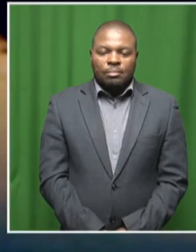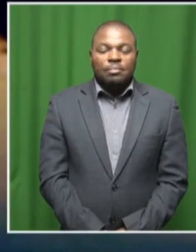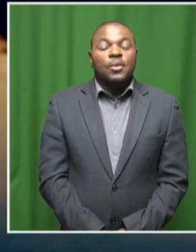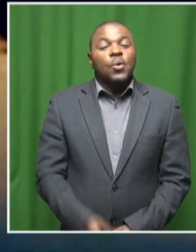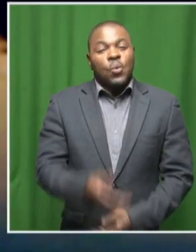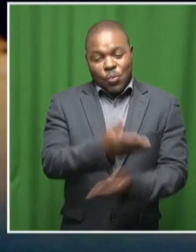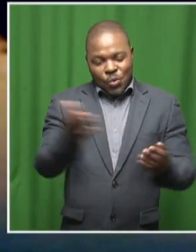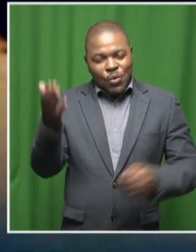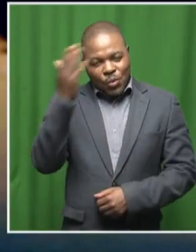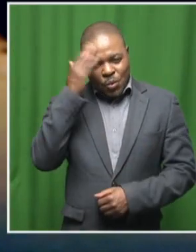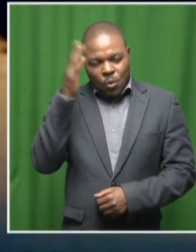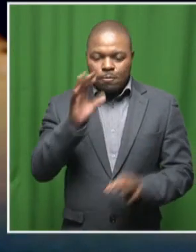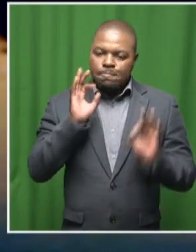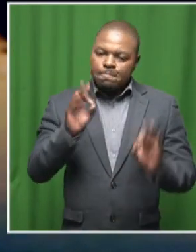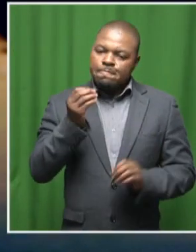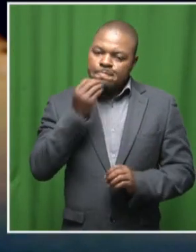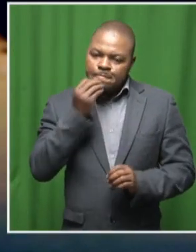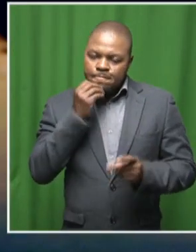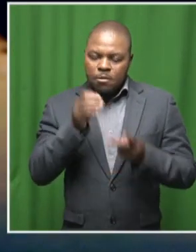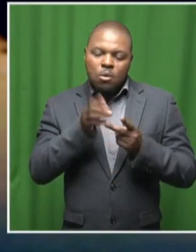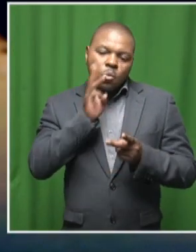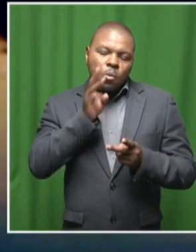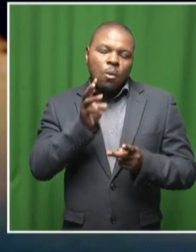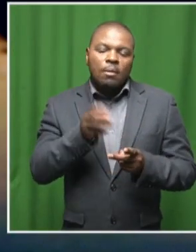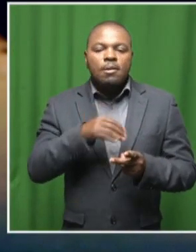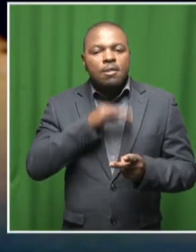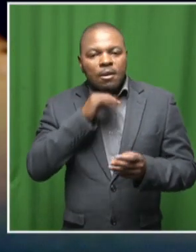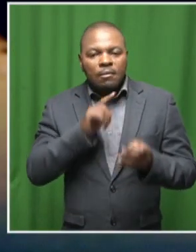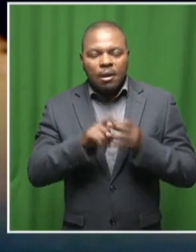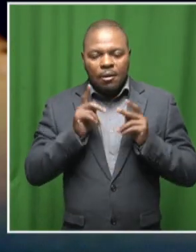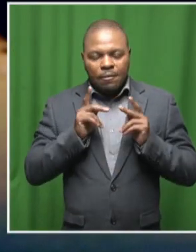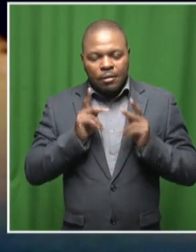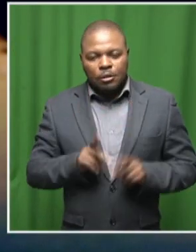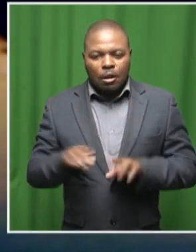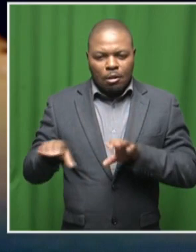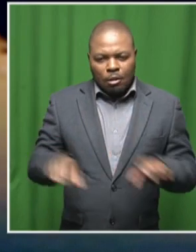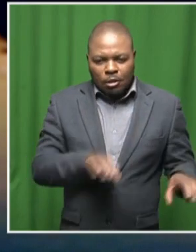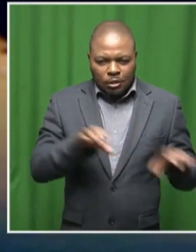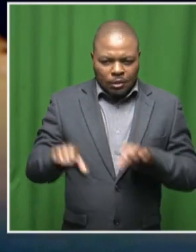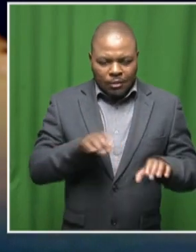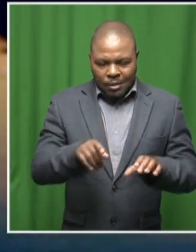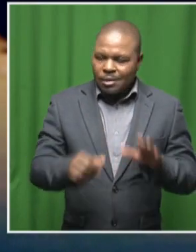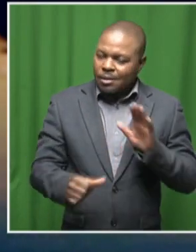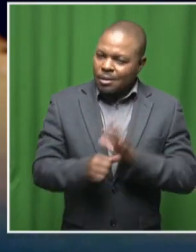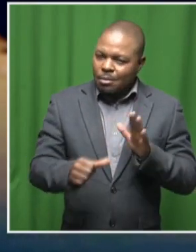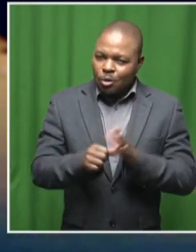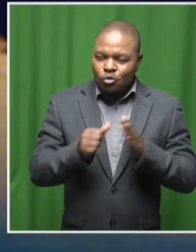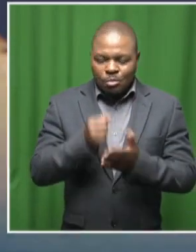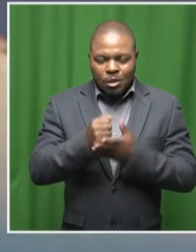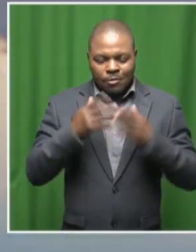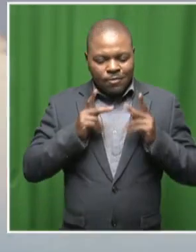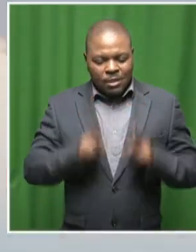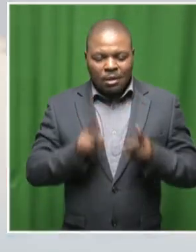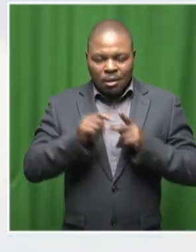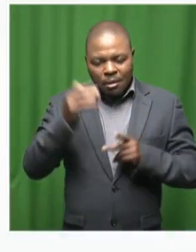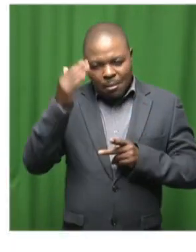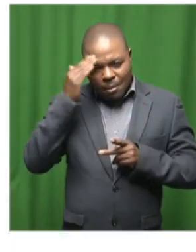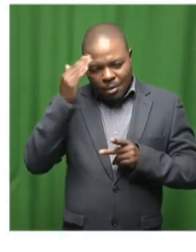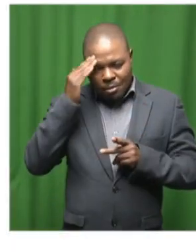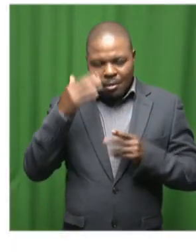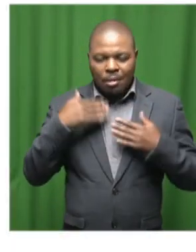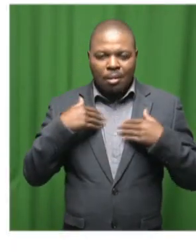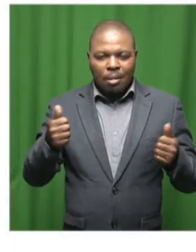As we all know, proper nutrition, hydration and physical exercise are vital for maintaining physical and mental health and overall